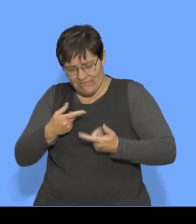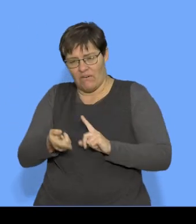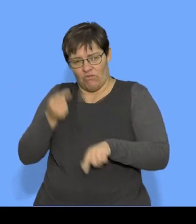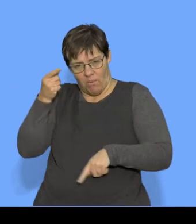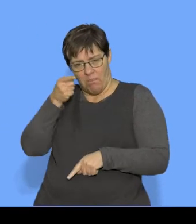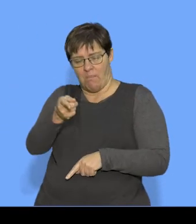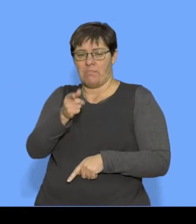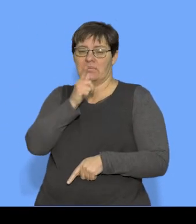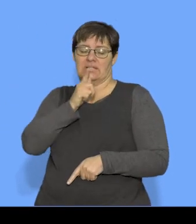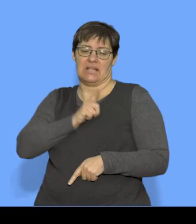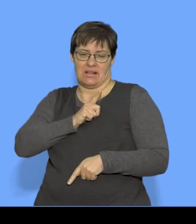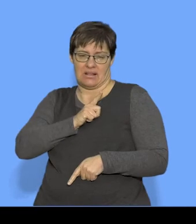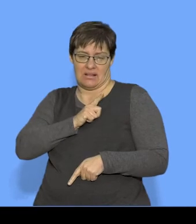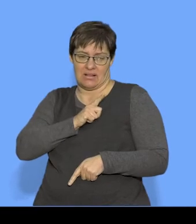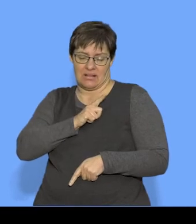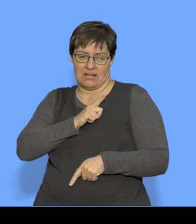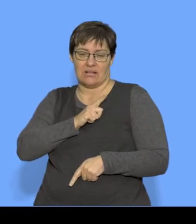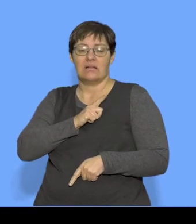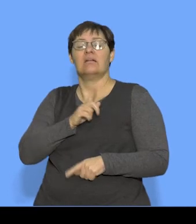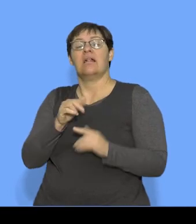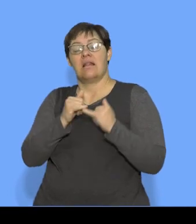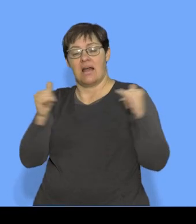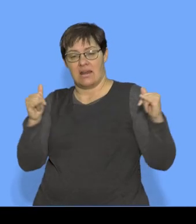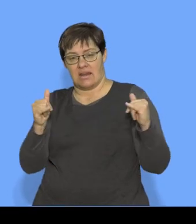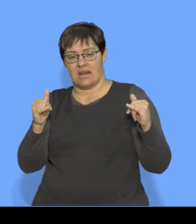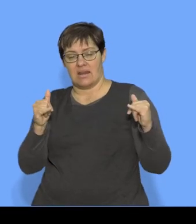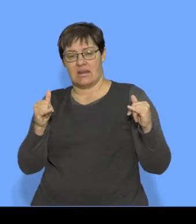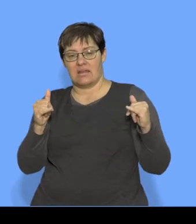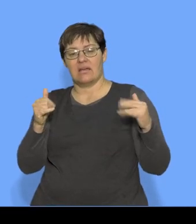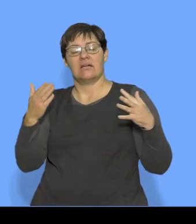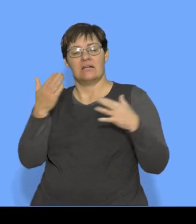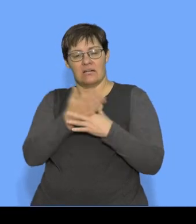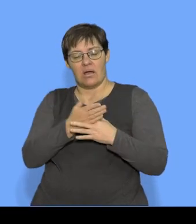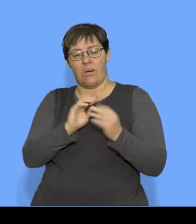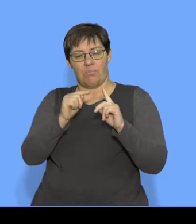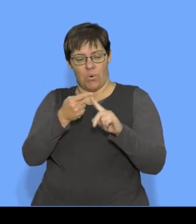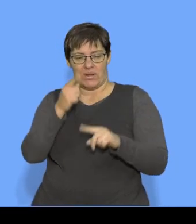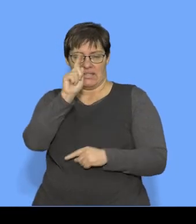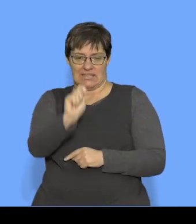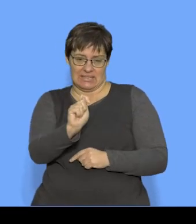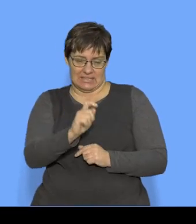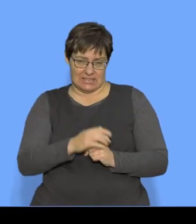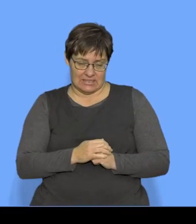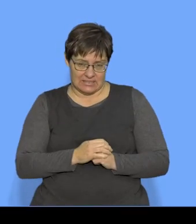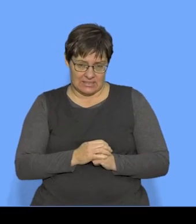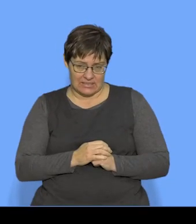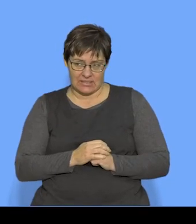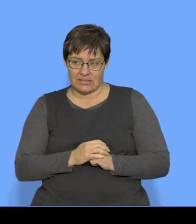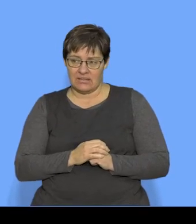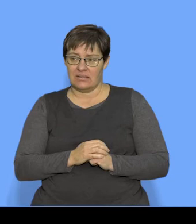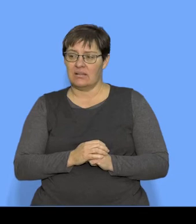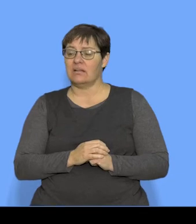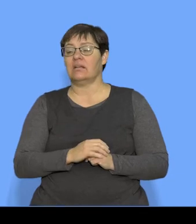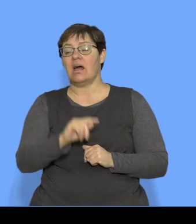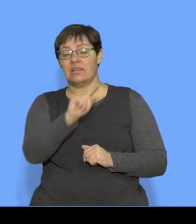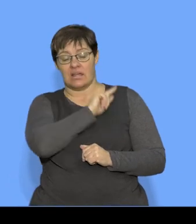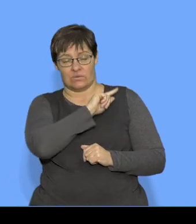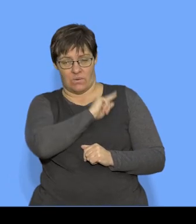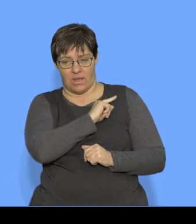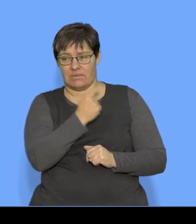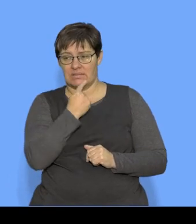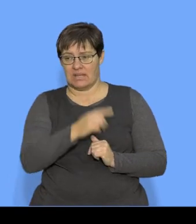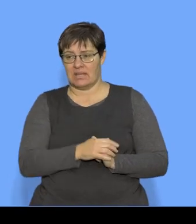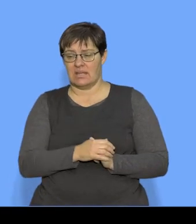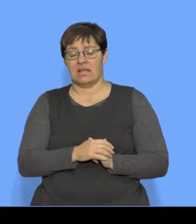given from the statement that that line is bisected by the point T. So as a result, I will